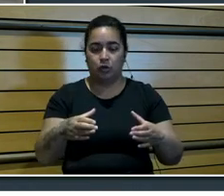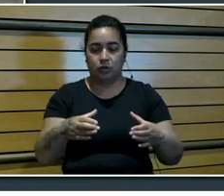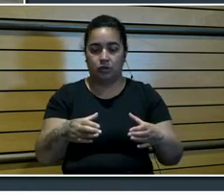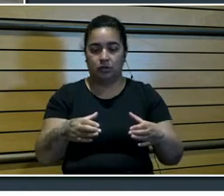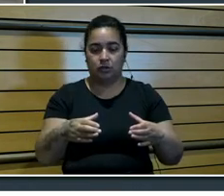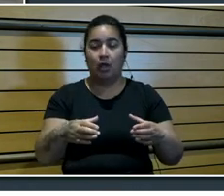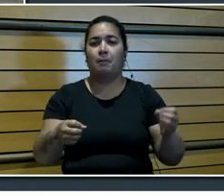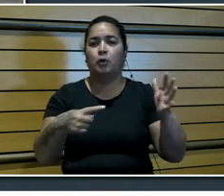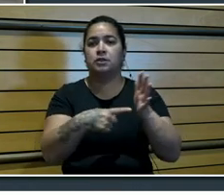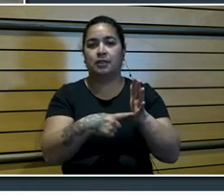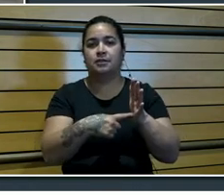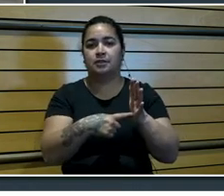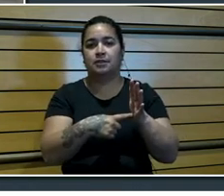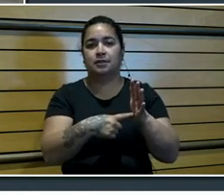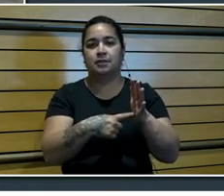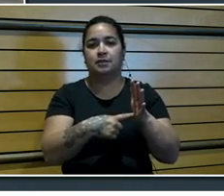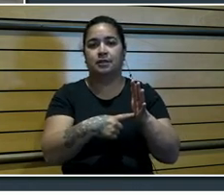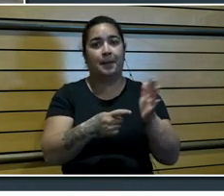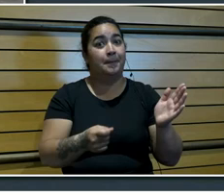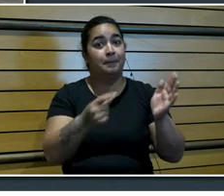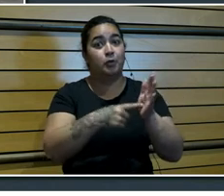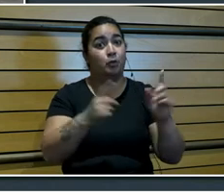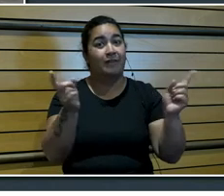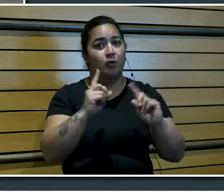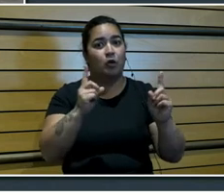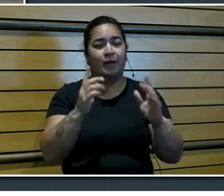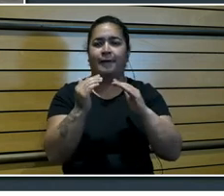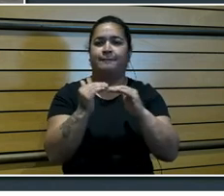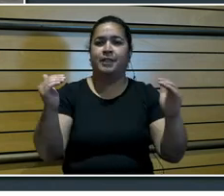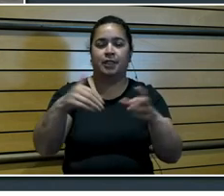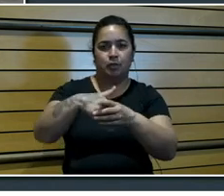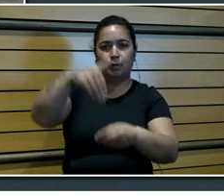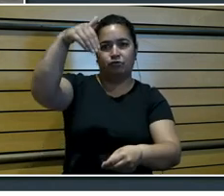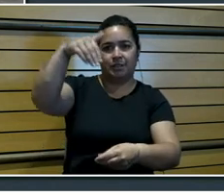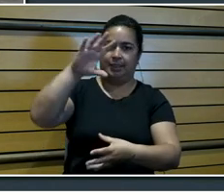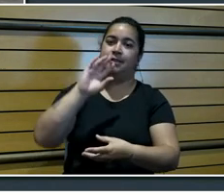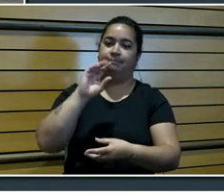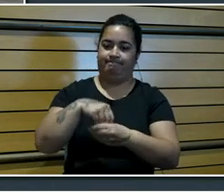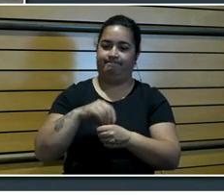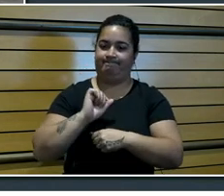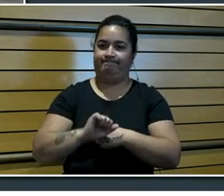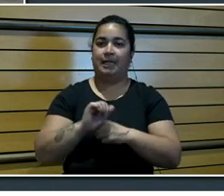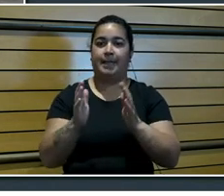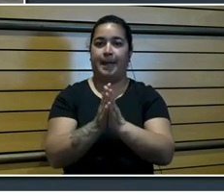are important towards fair democracy in Ahuriri.